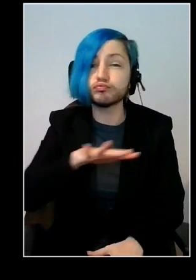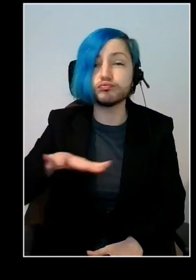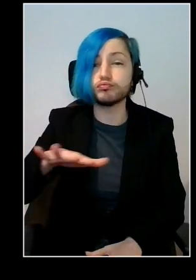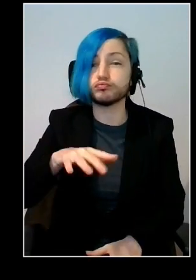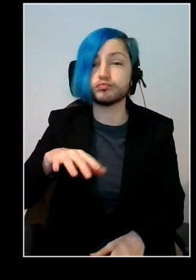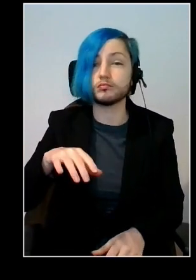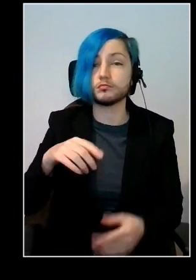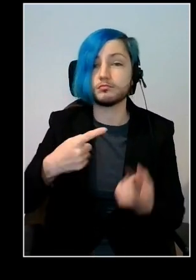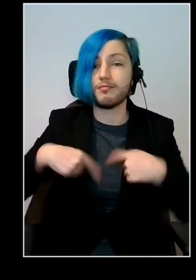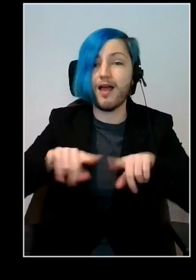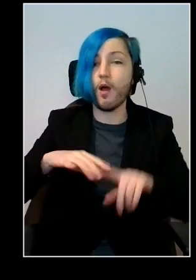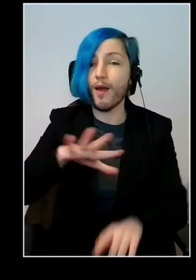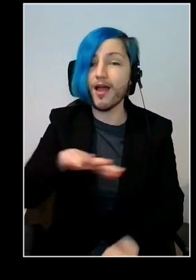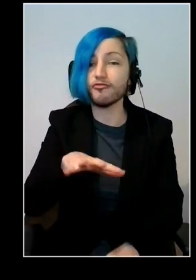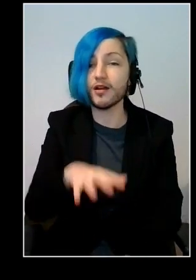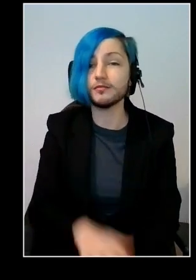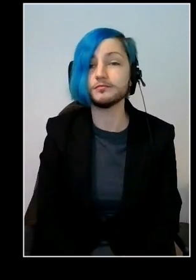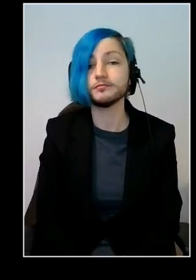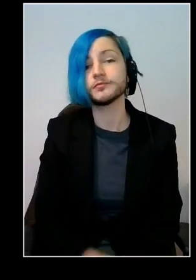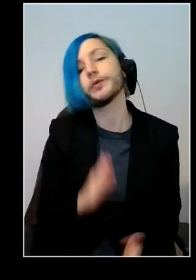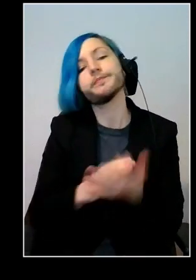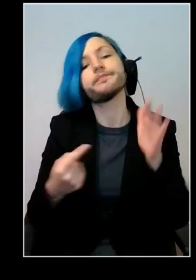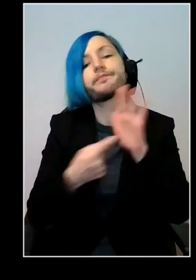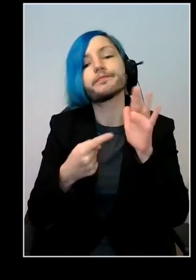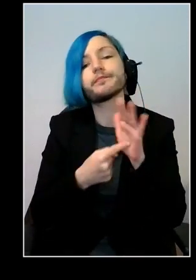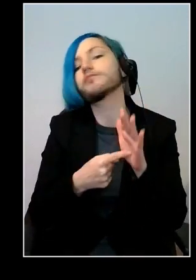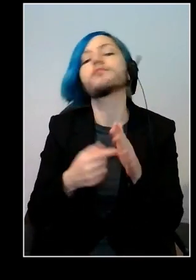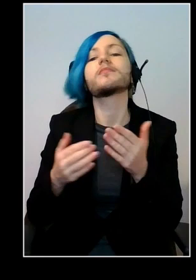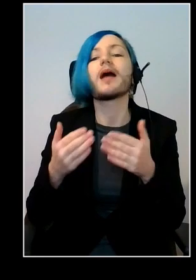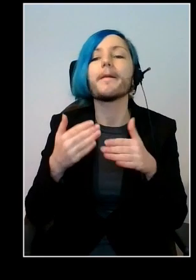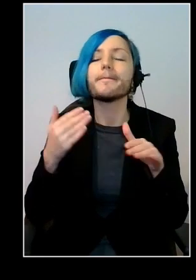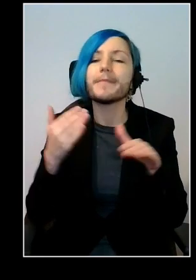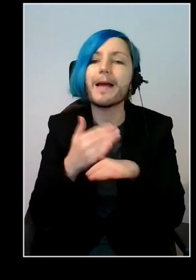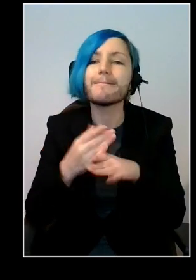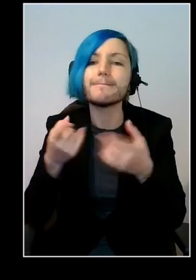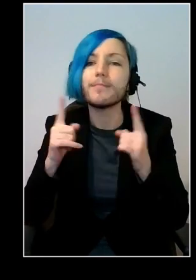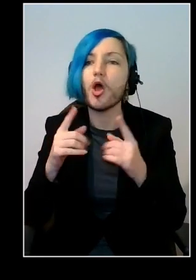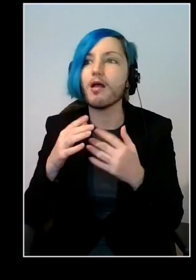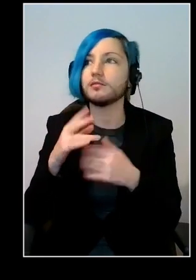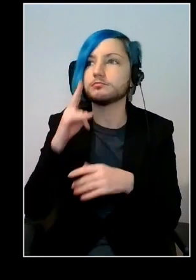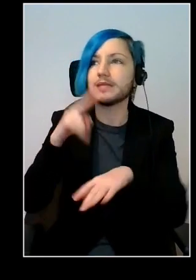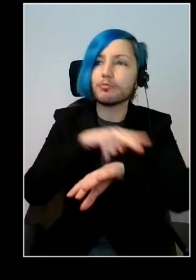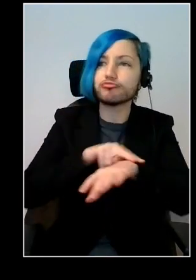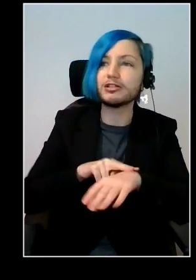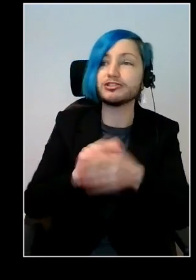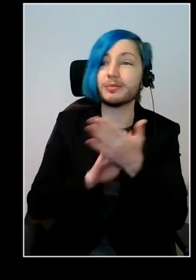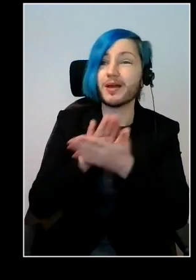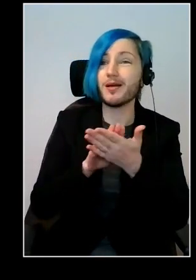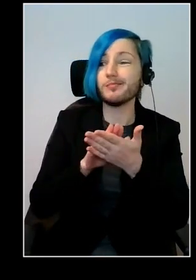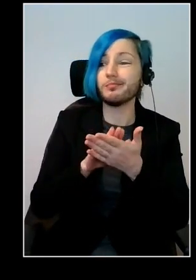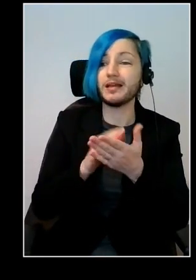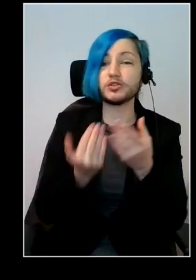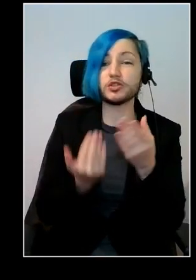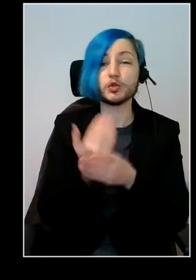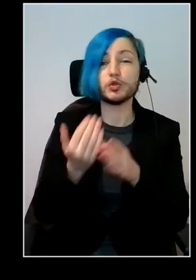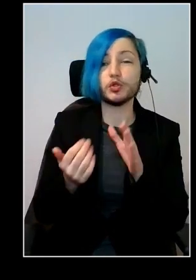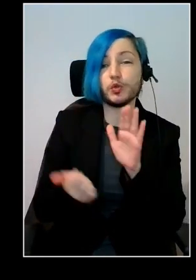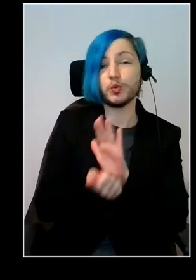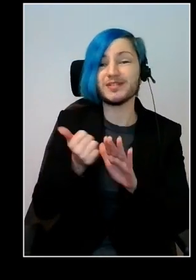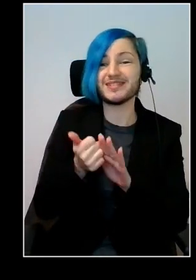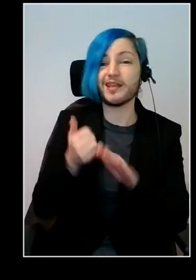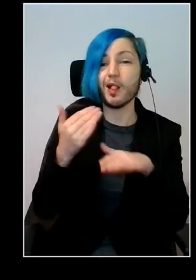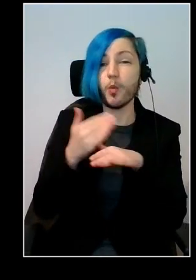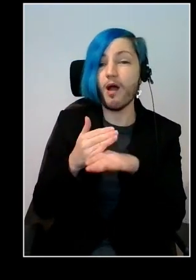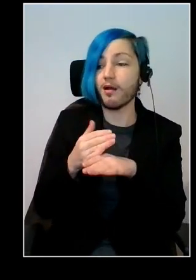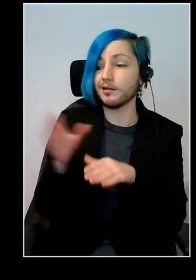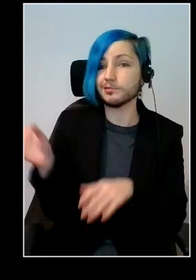more employers see apprenticeships as delivering the pipeline of sustainable talent and of attracting the high